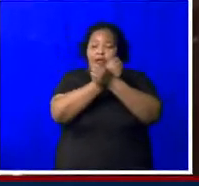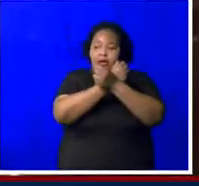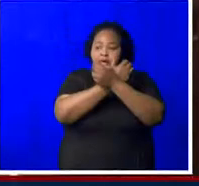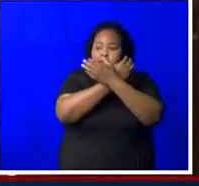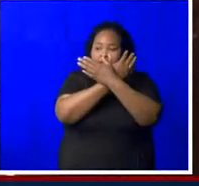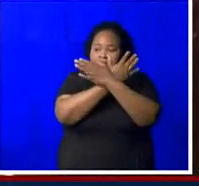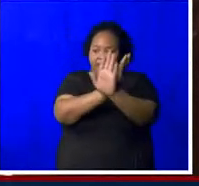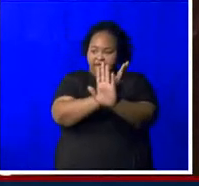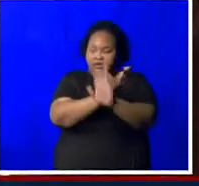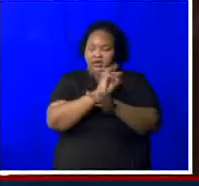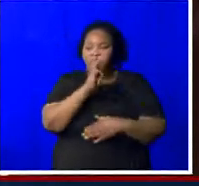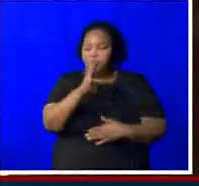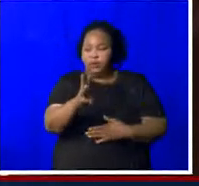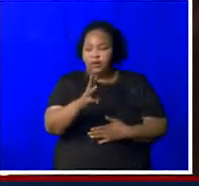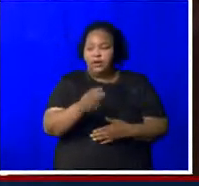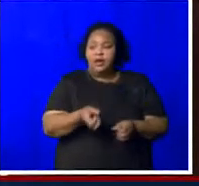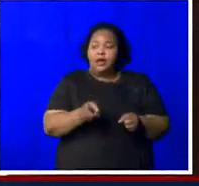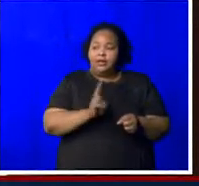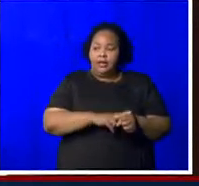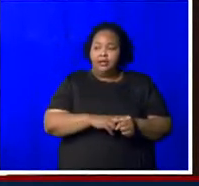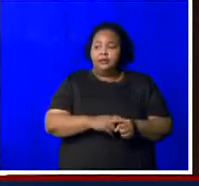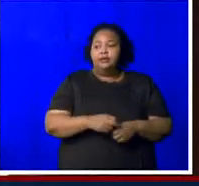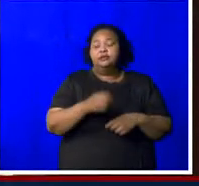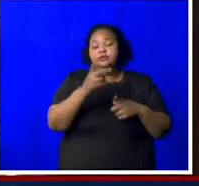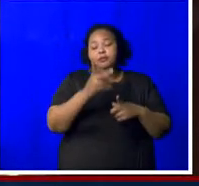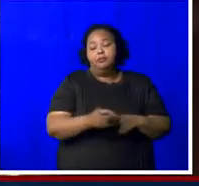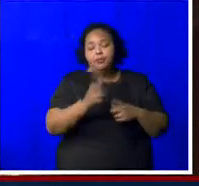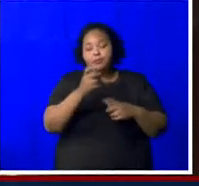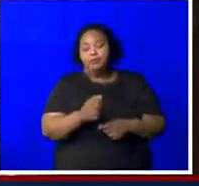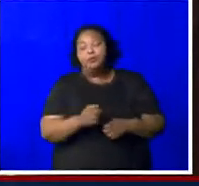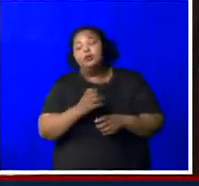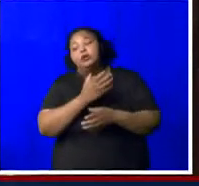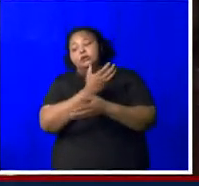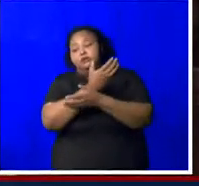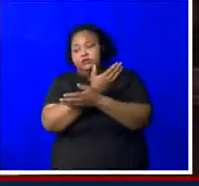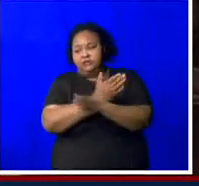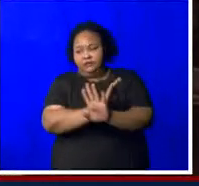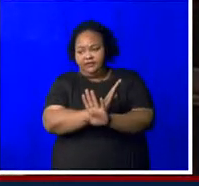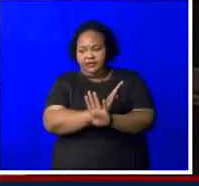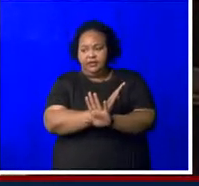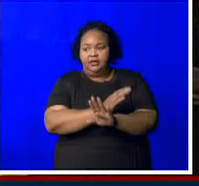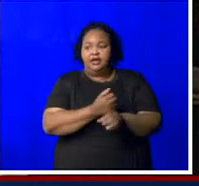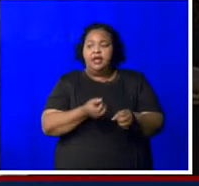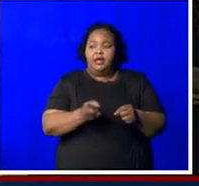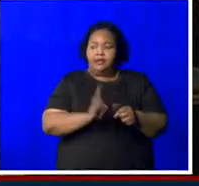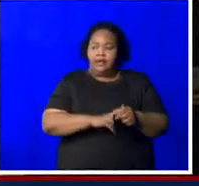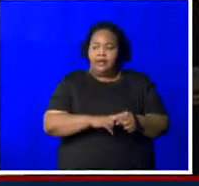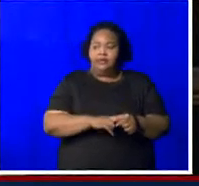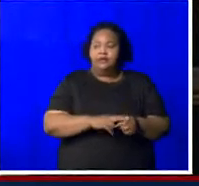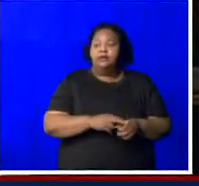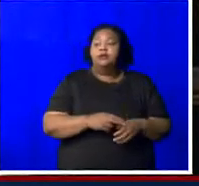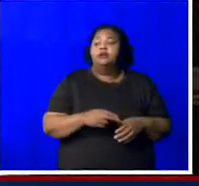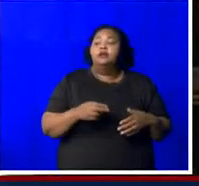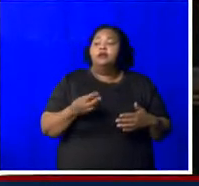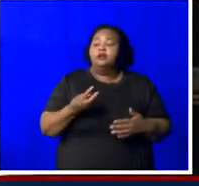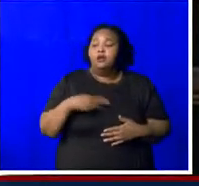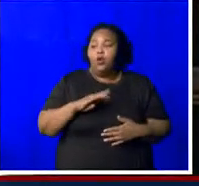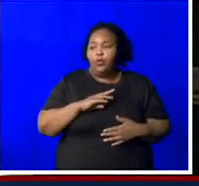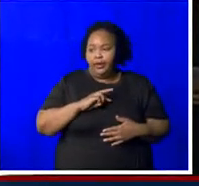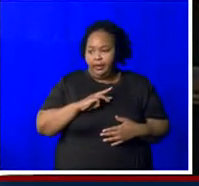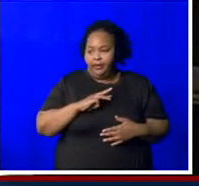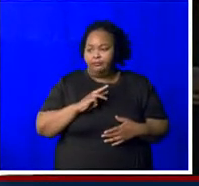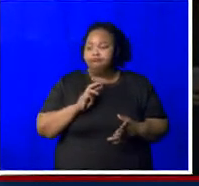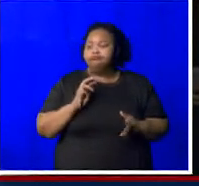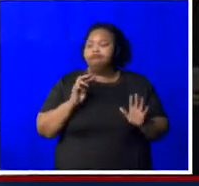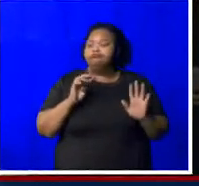We defend the struggle. We kiss the hands of those intelligent and brave Palestinian youths